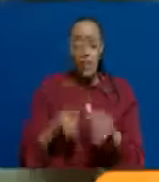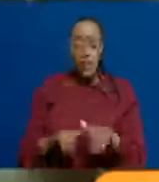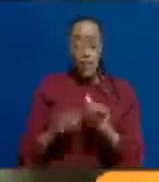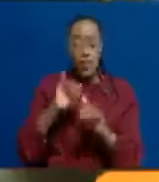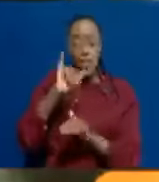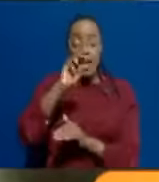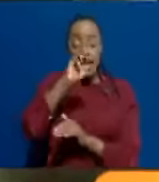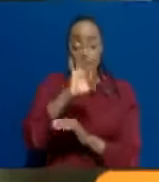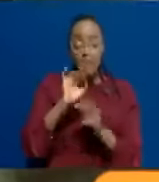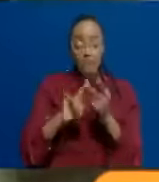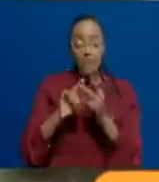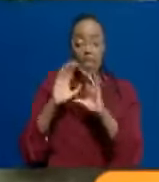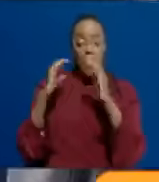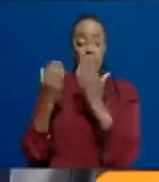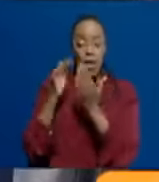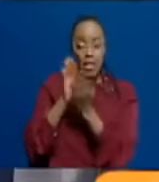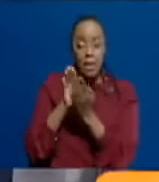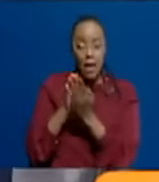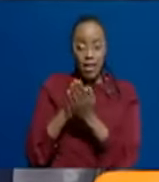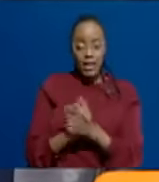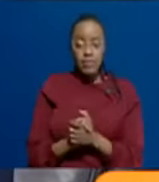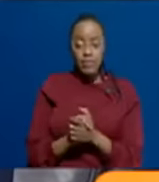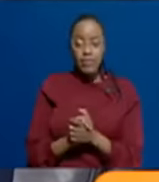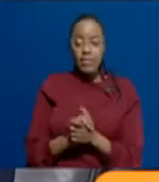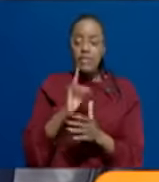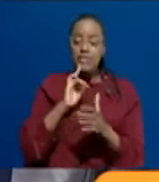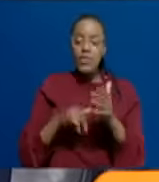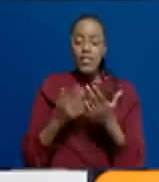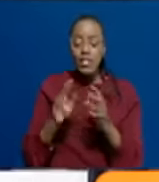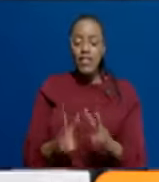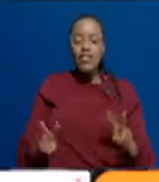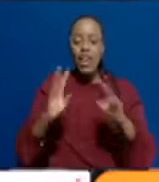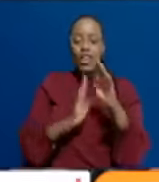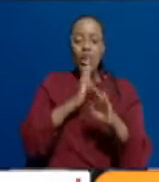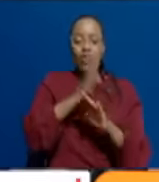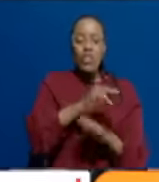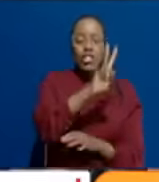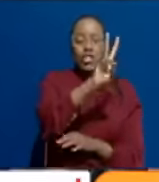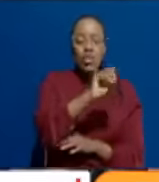the IMF and World Bank. That actually the exchange rate was overvalued by anywhere between